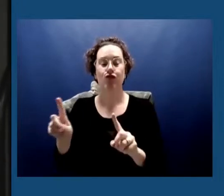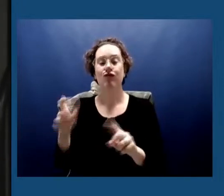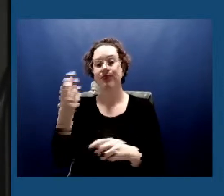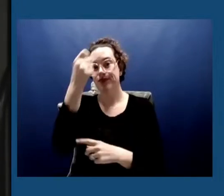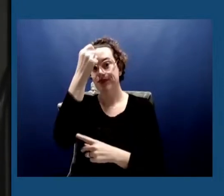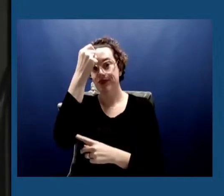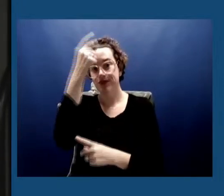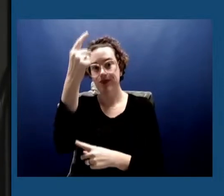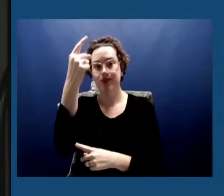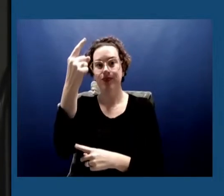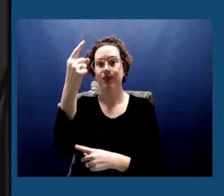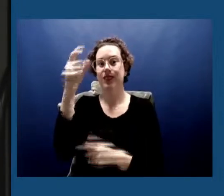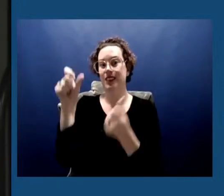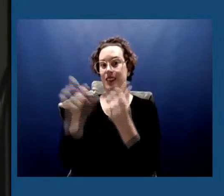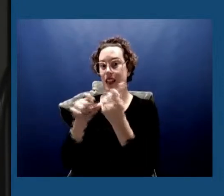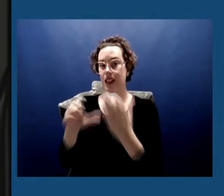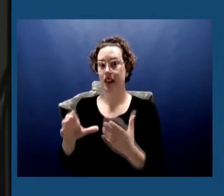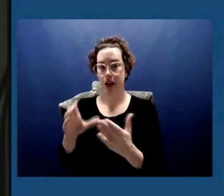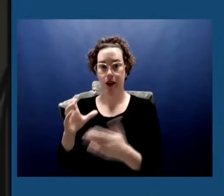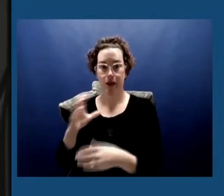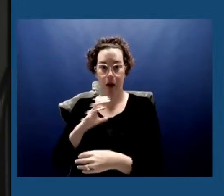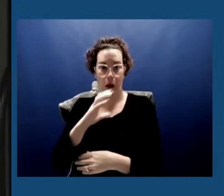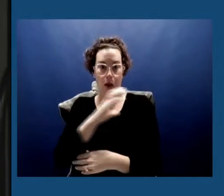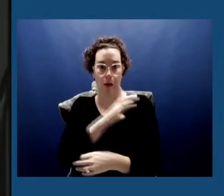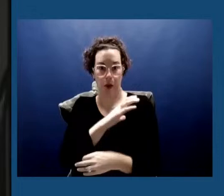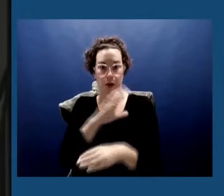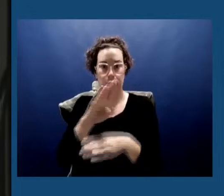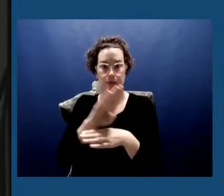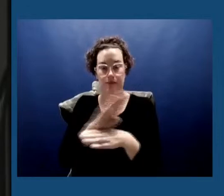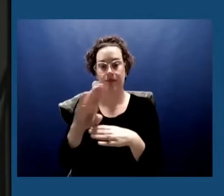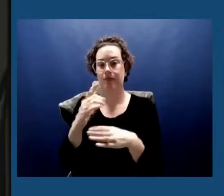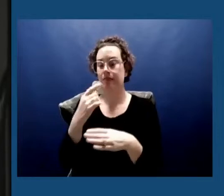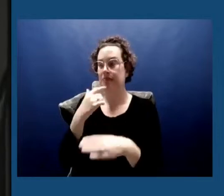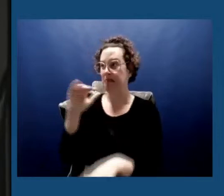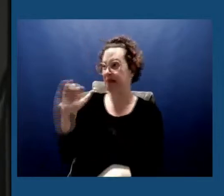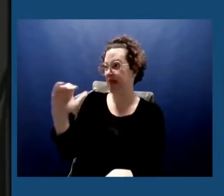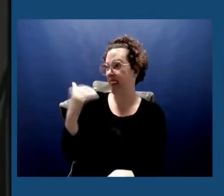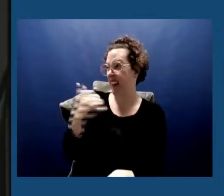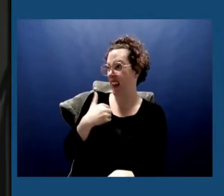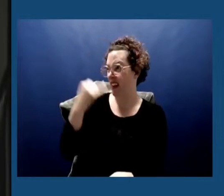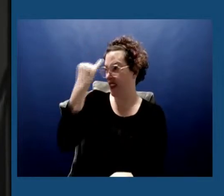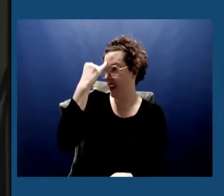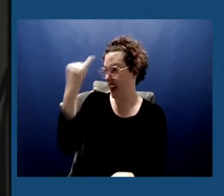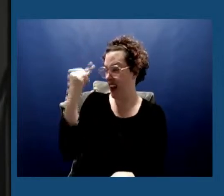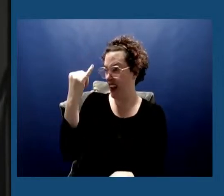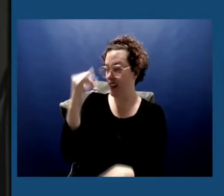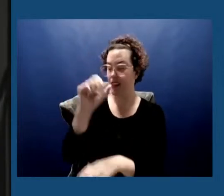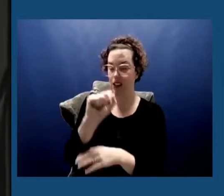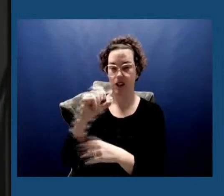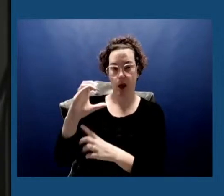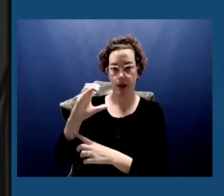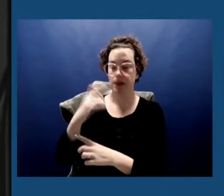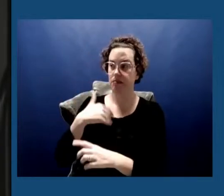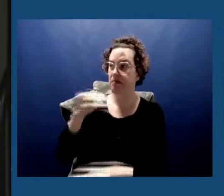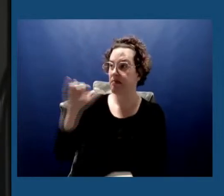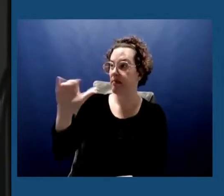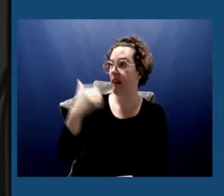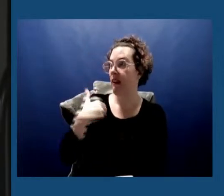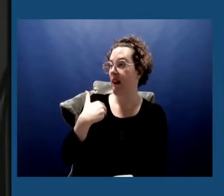of Commerce, when I said to the Secretary of Commerce, I have an idea, it's probably crazy, but I have an